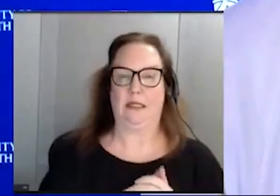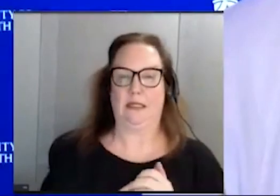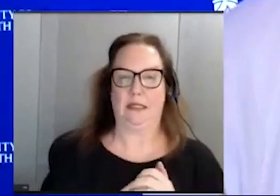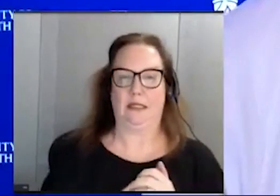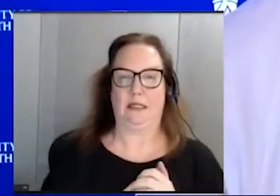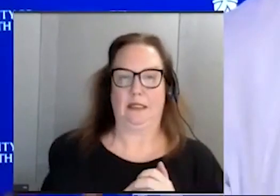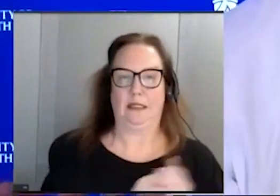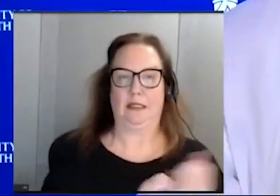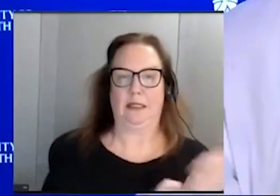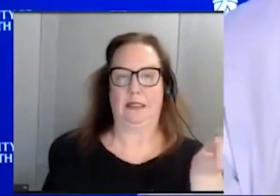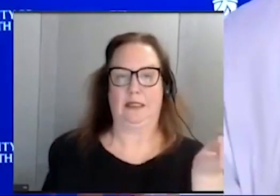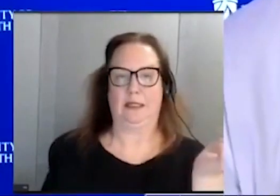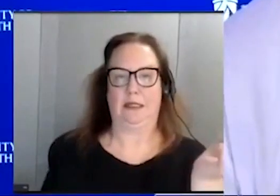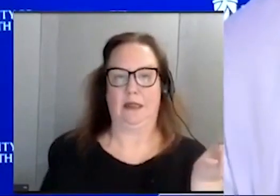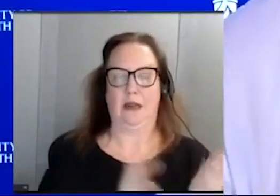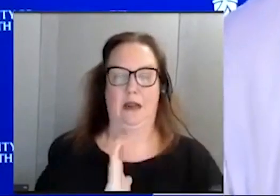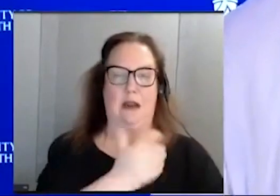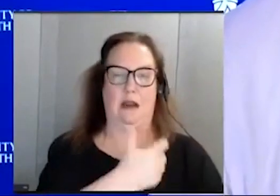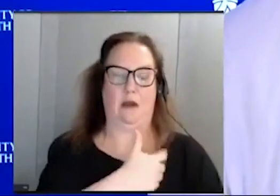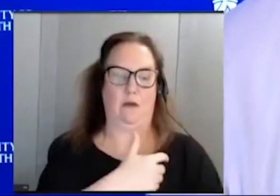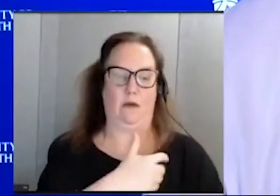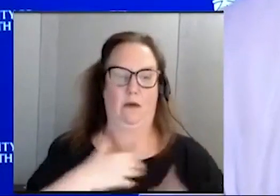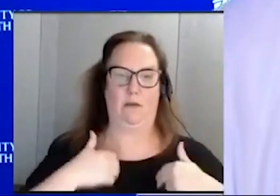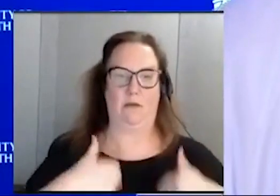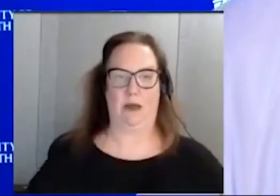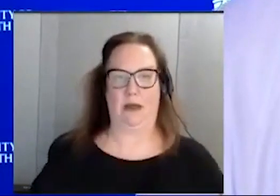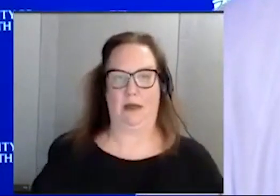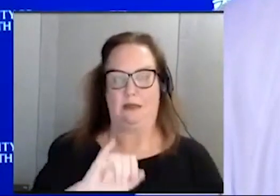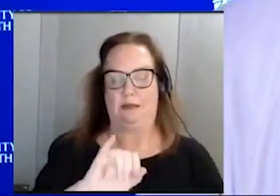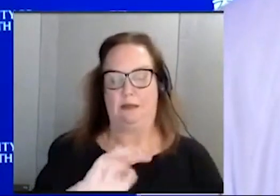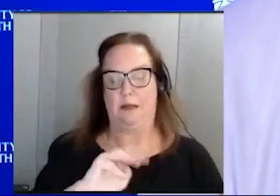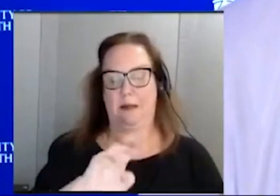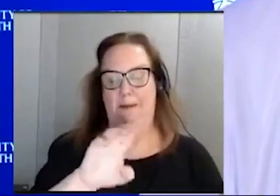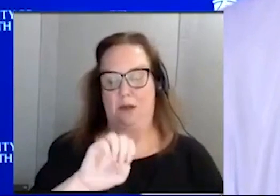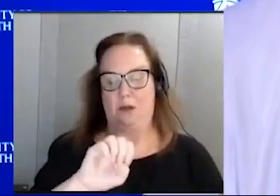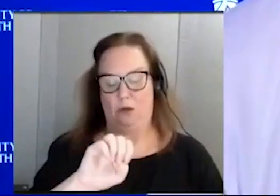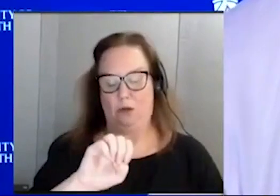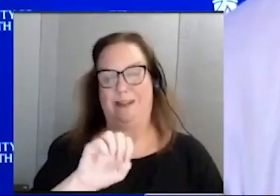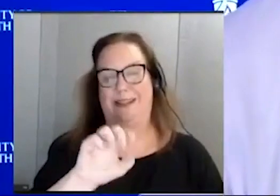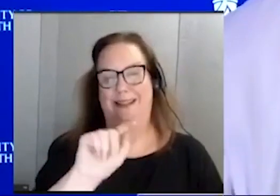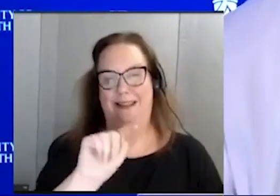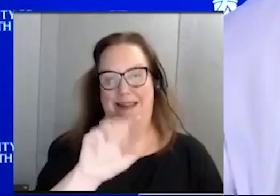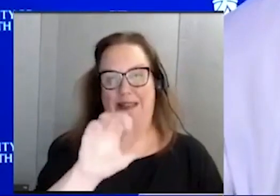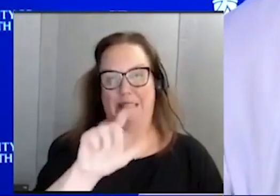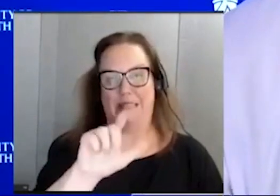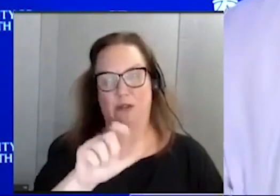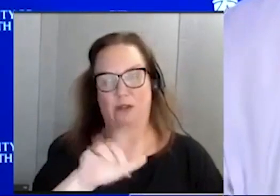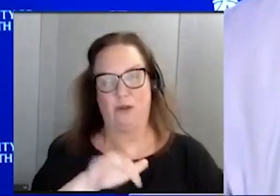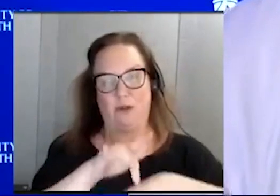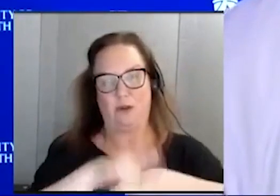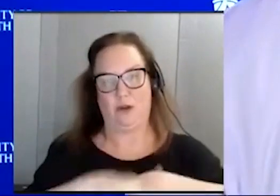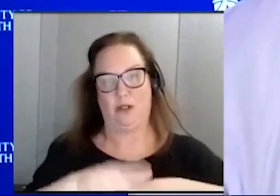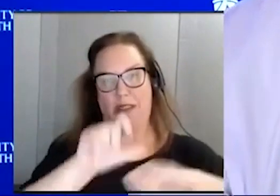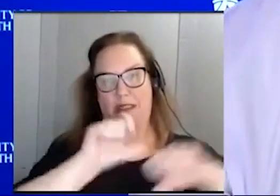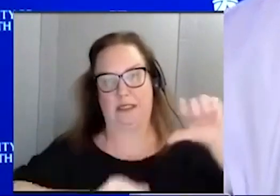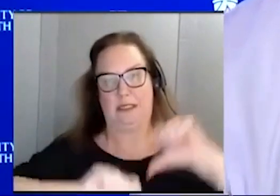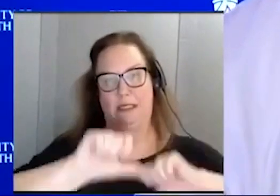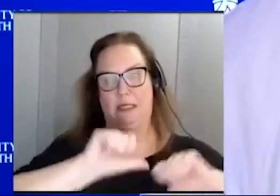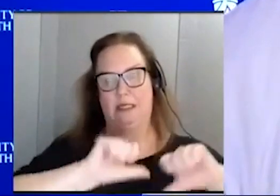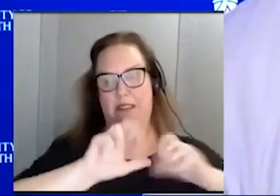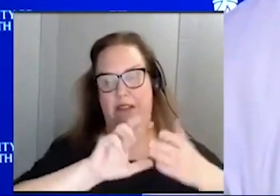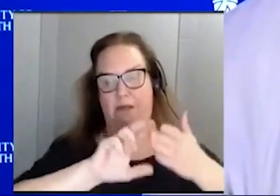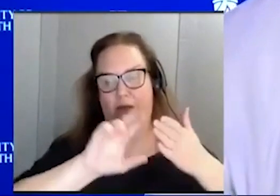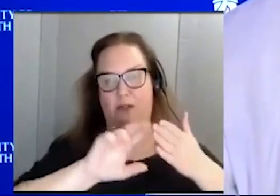our body's immune system, and it's those T cells, and certainly the early basic science research out of South Africa would